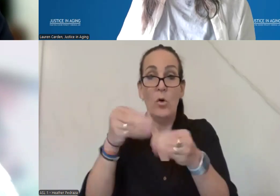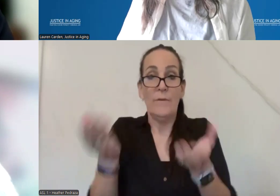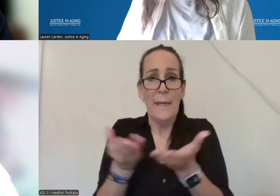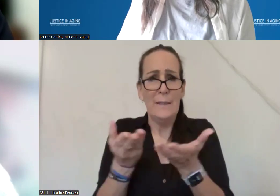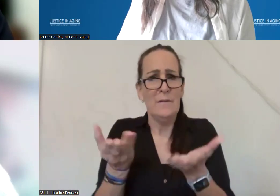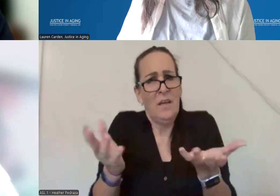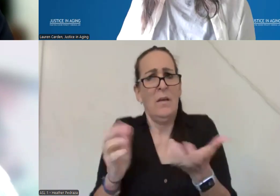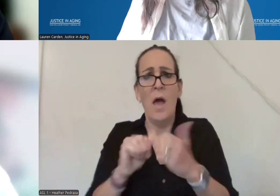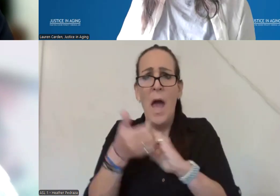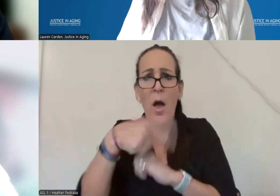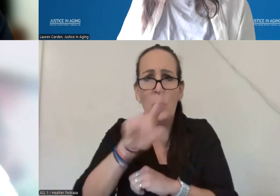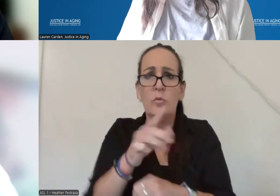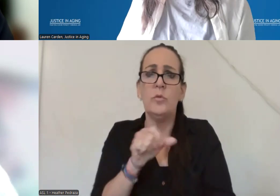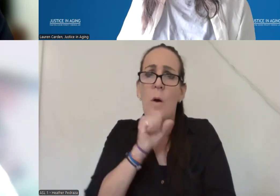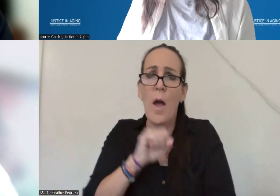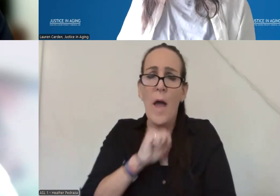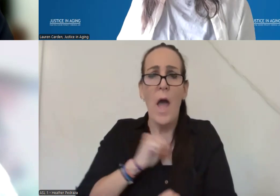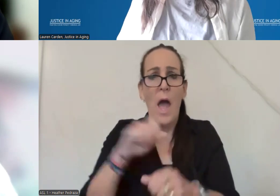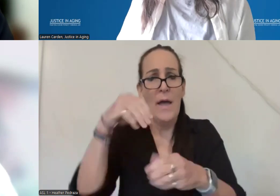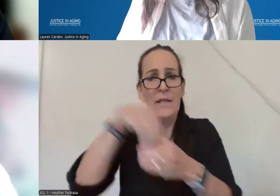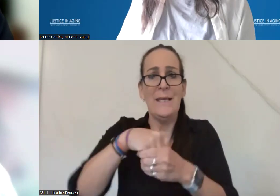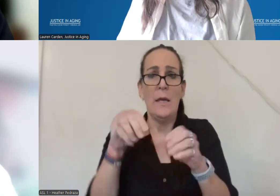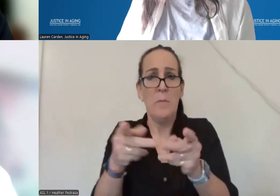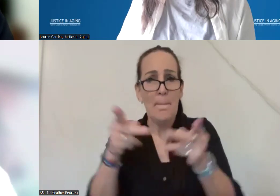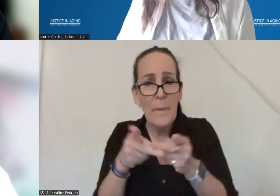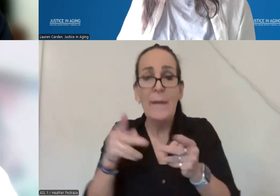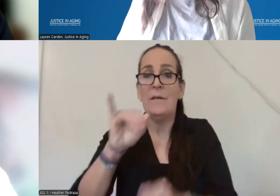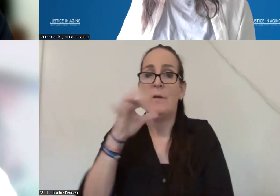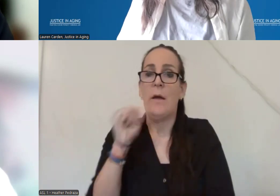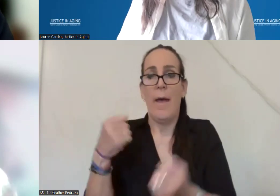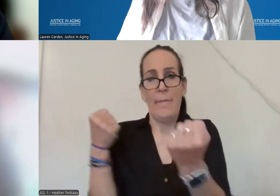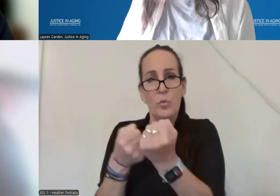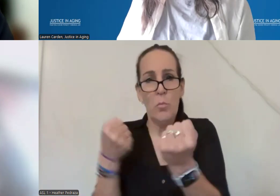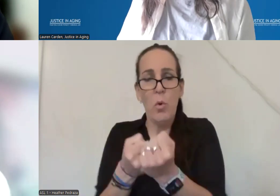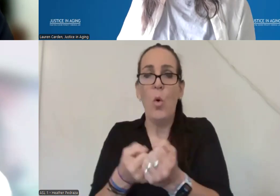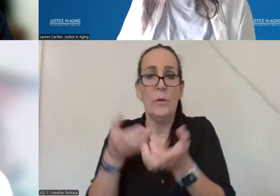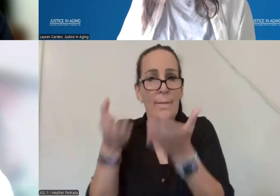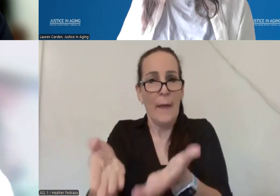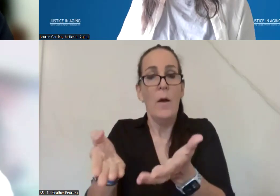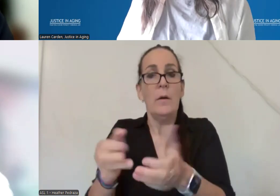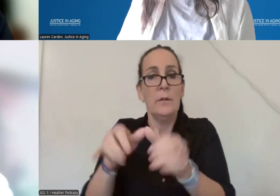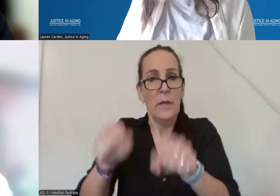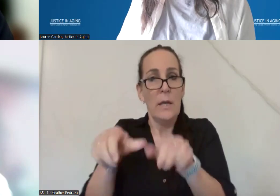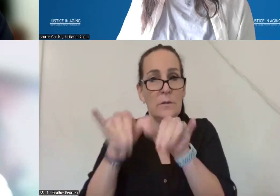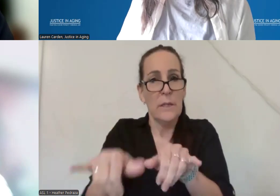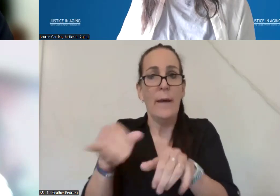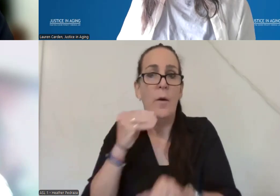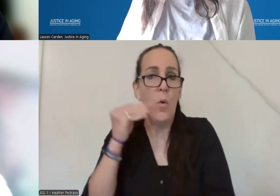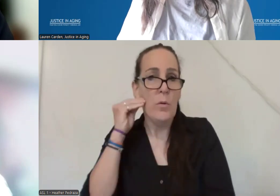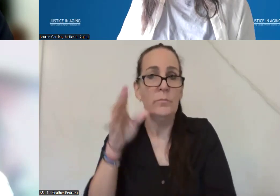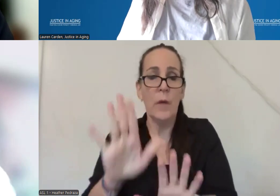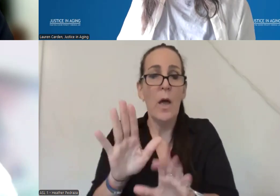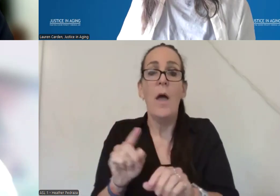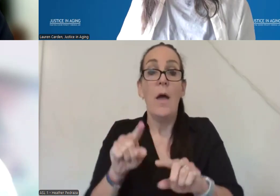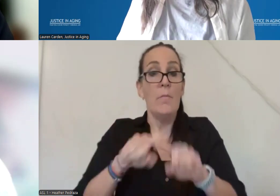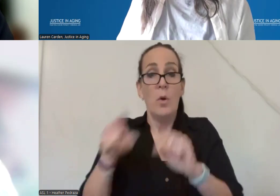going to age in place if you don't have the support available to you where you are? And so I just wanted to highlight, I mean, we're trying to do it at Choice and